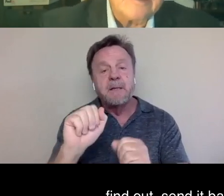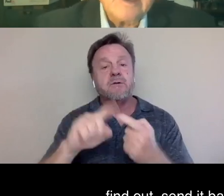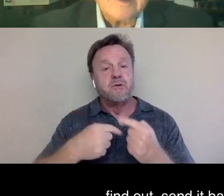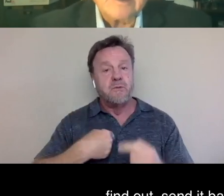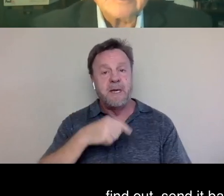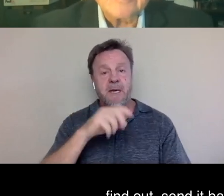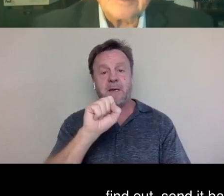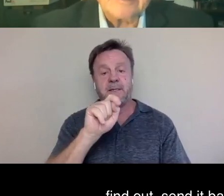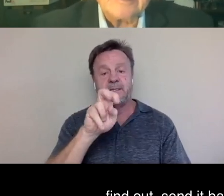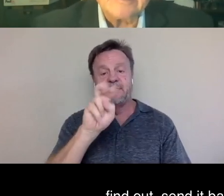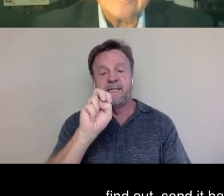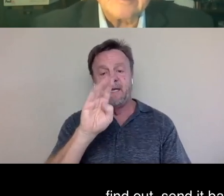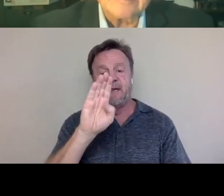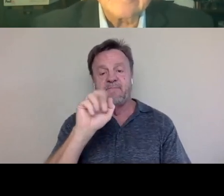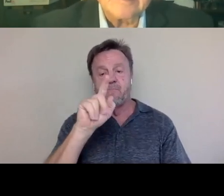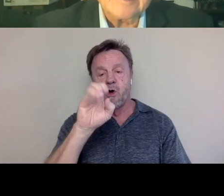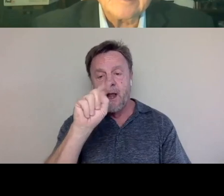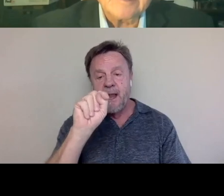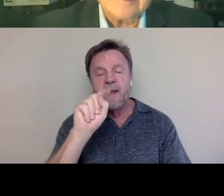to